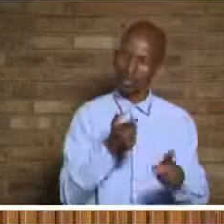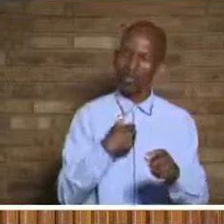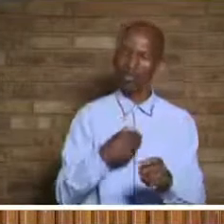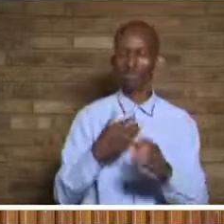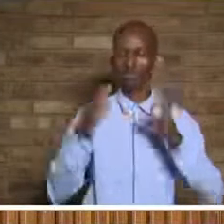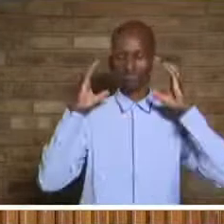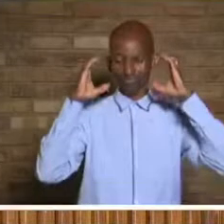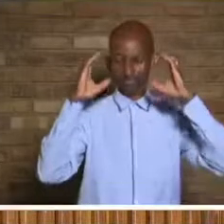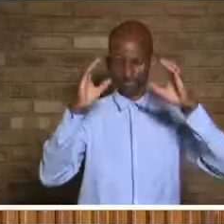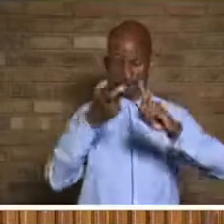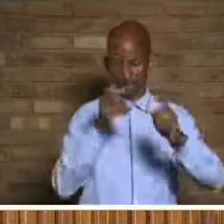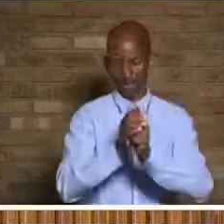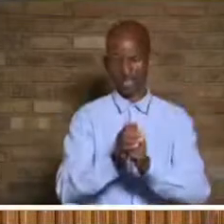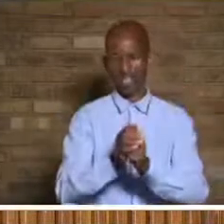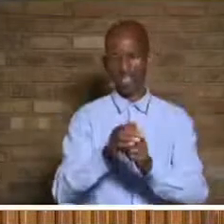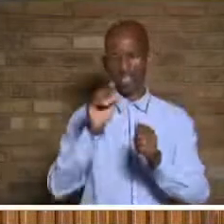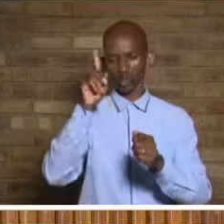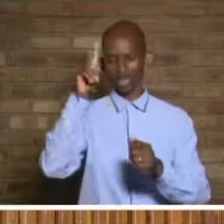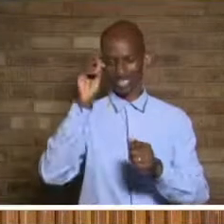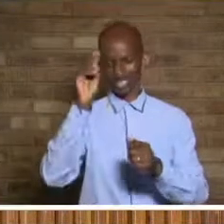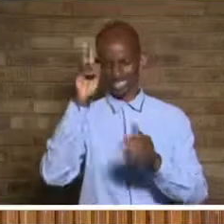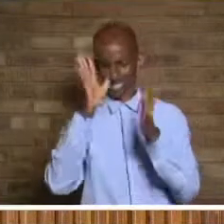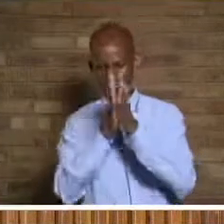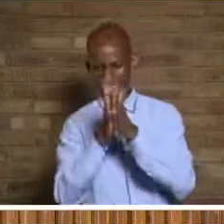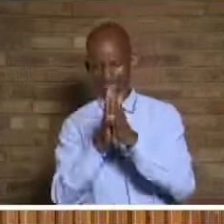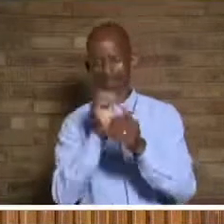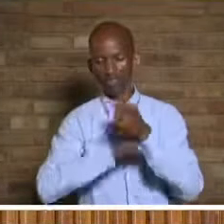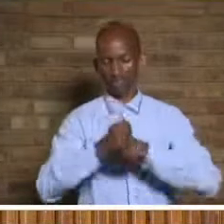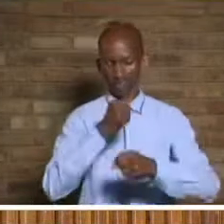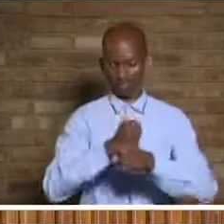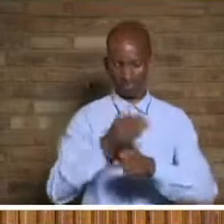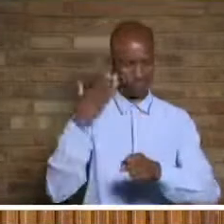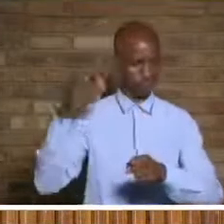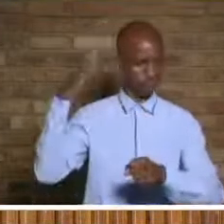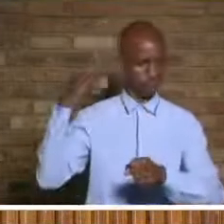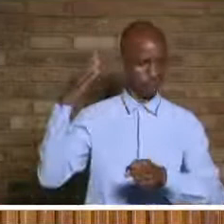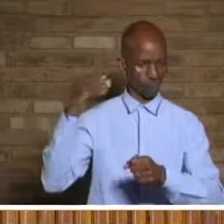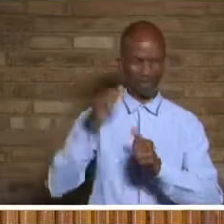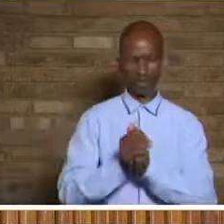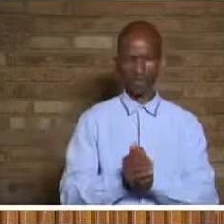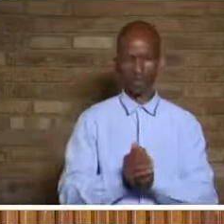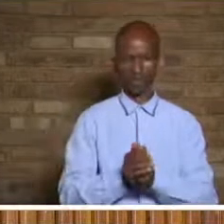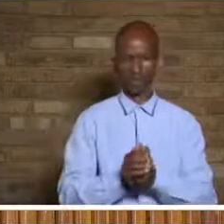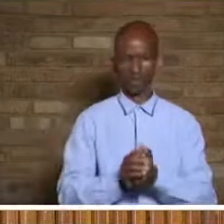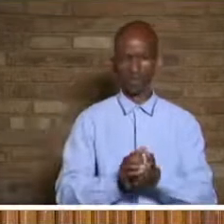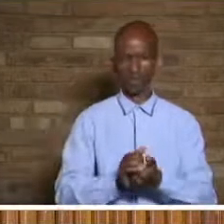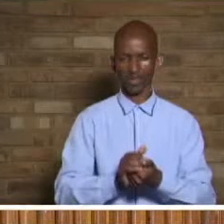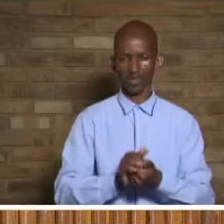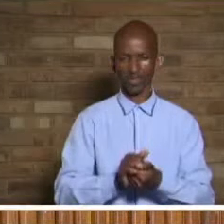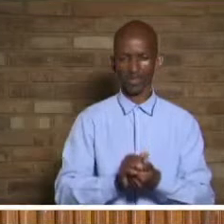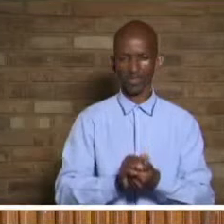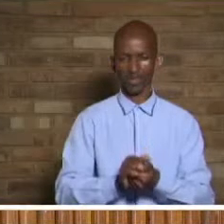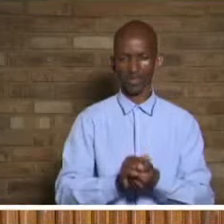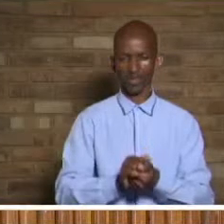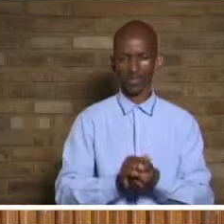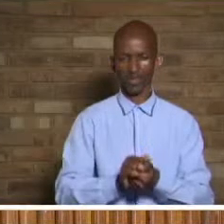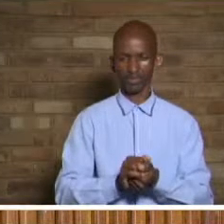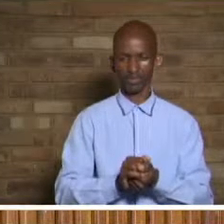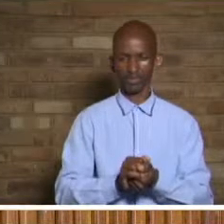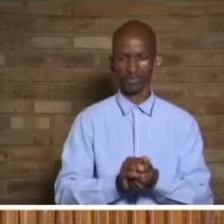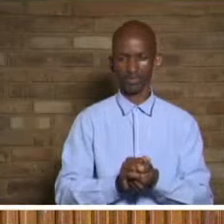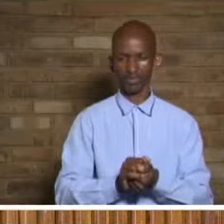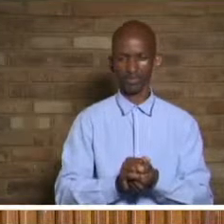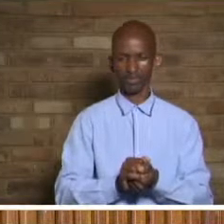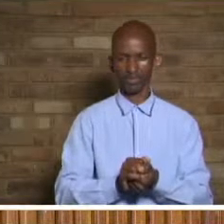since 2010. And inkinga ekhulu ukuthi mina ezumzali ngibona ngathi abantwana bethu abafili